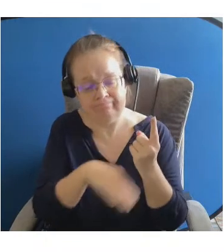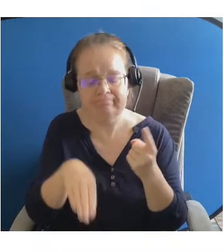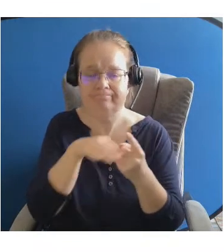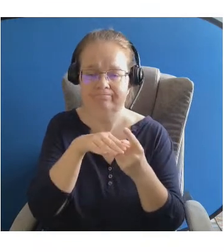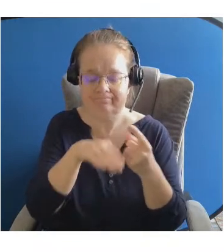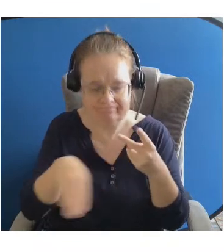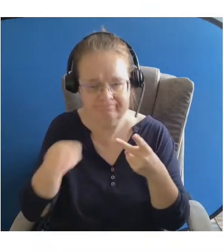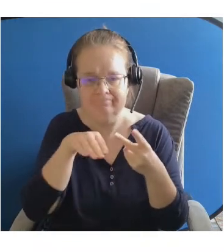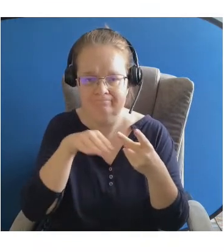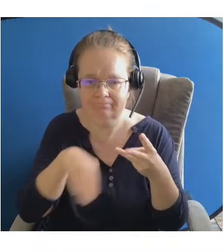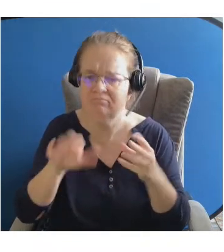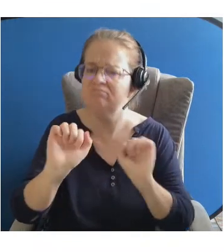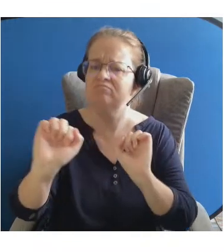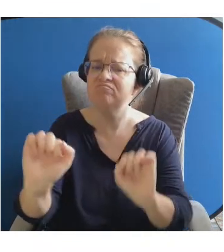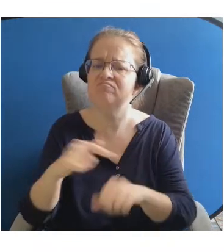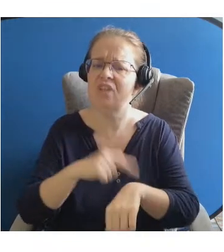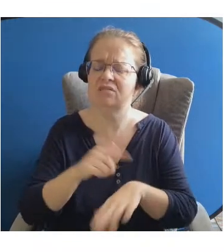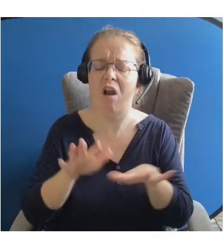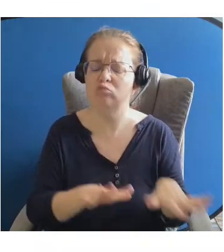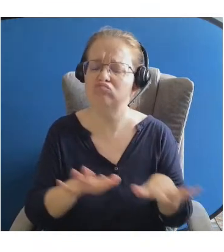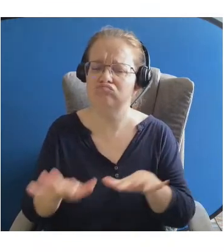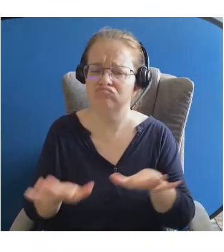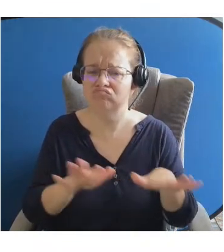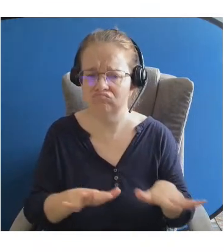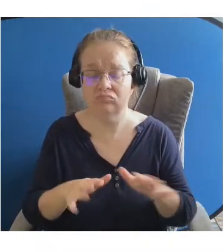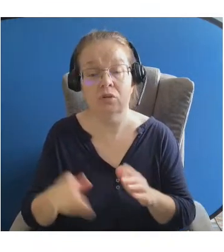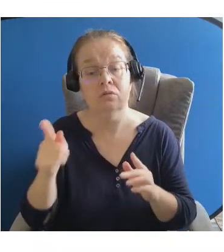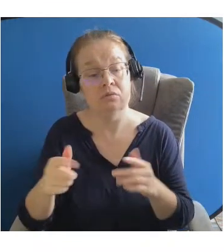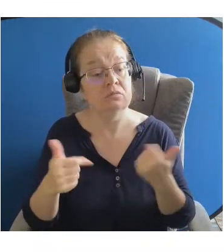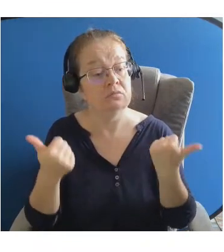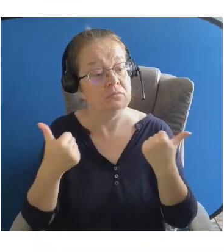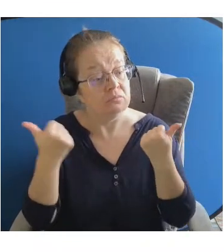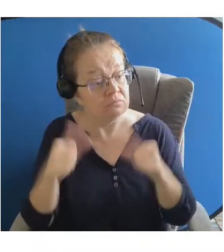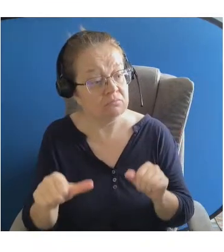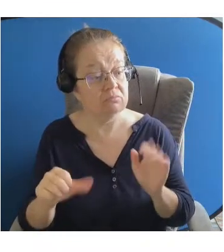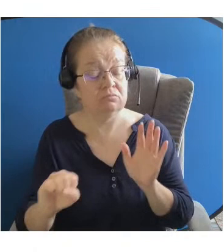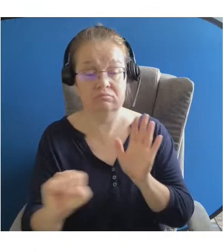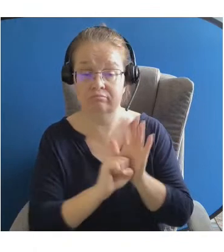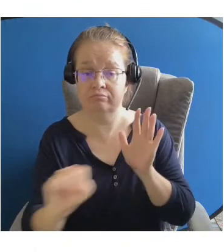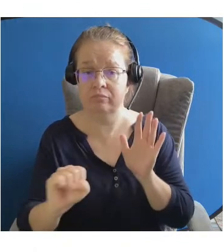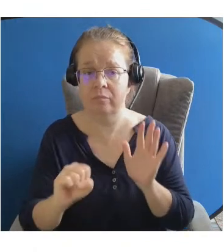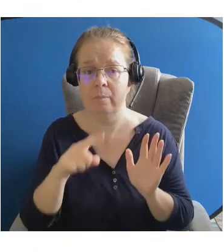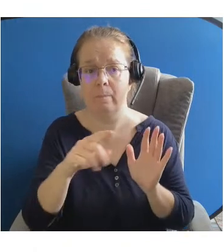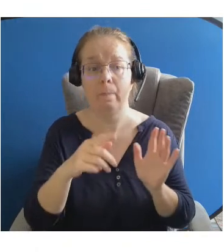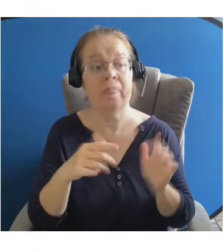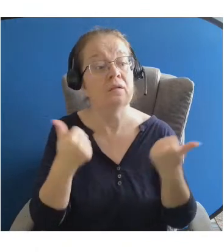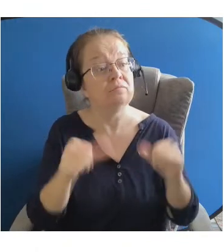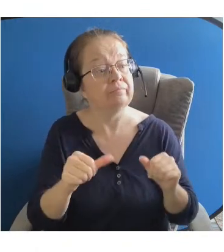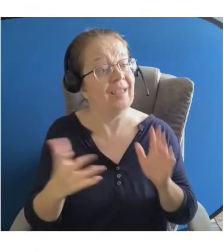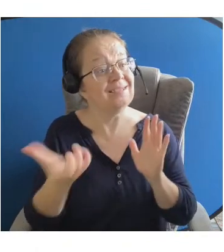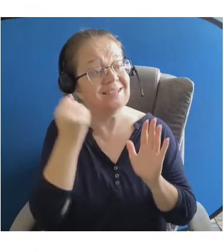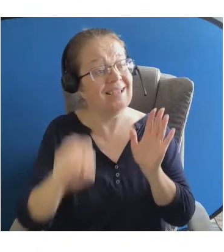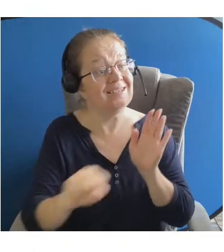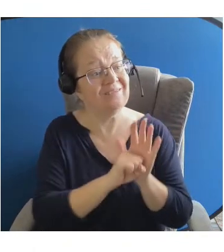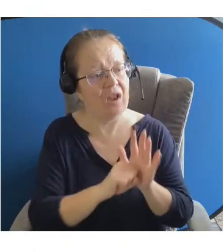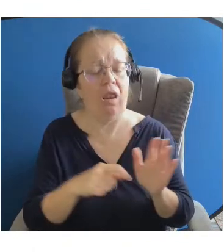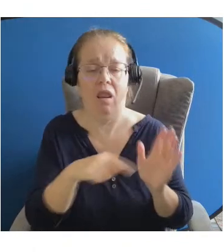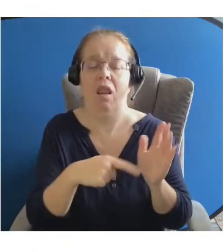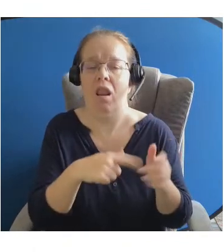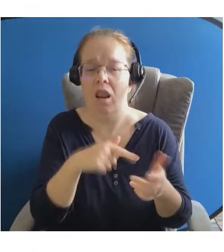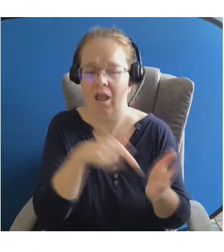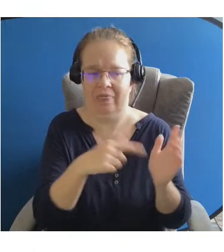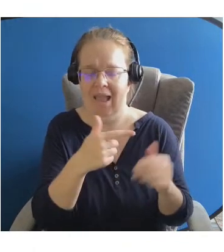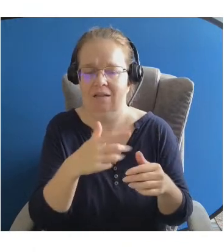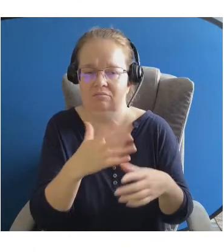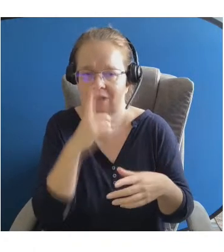much at their own pace, with accreditation lasting for 3 years for each level.